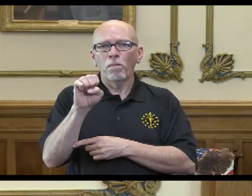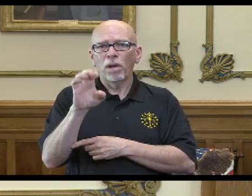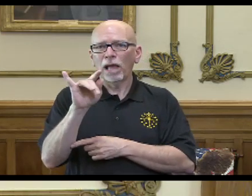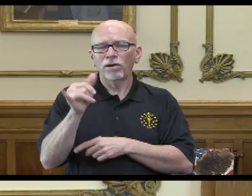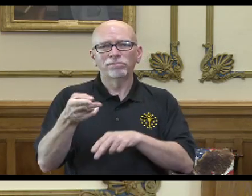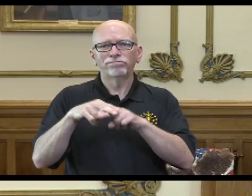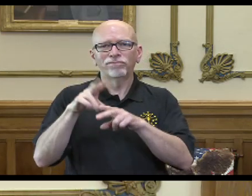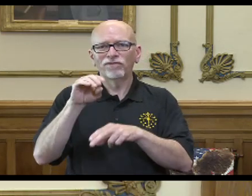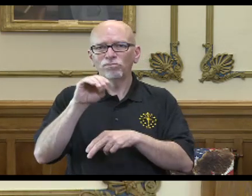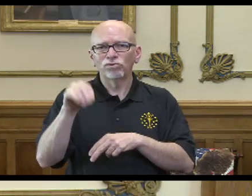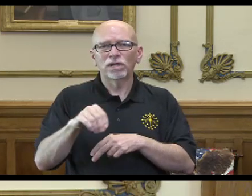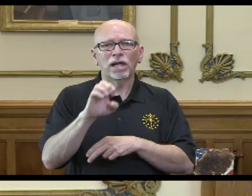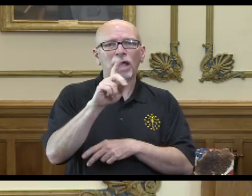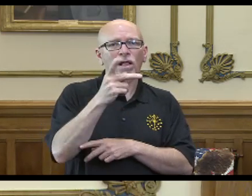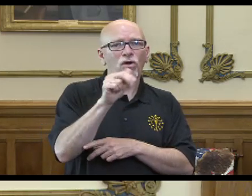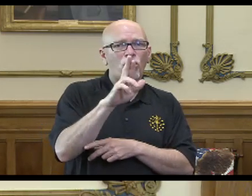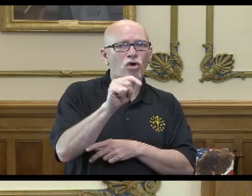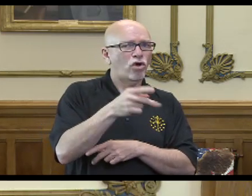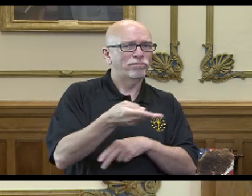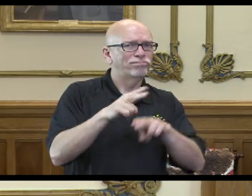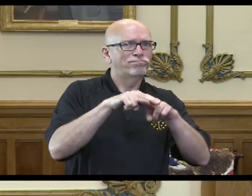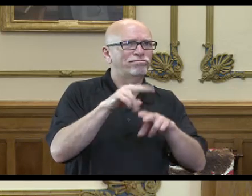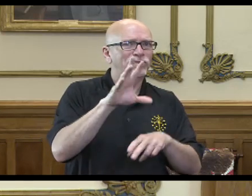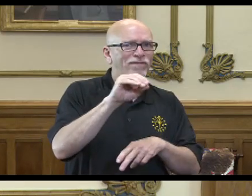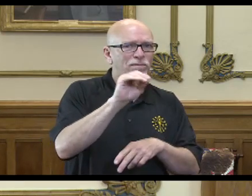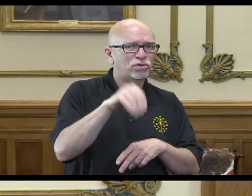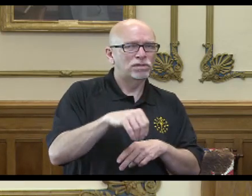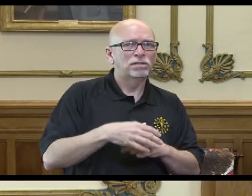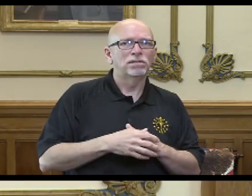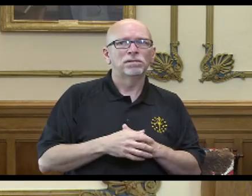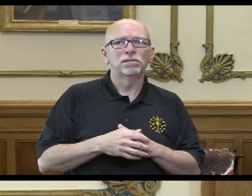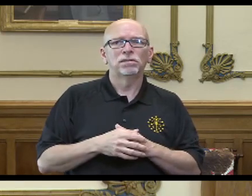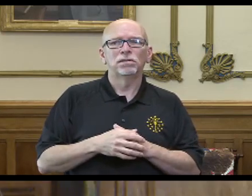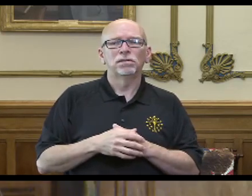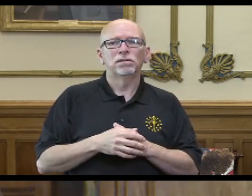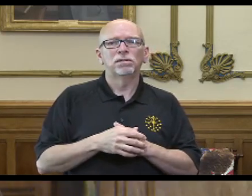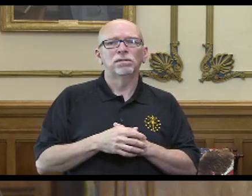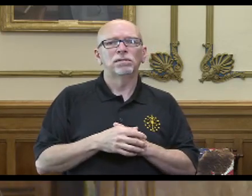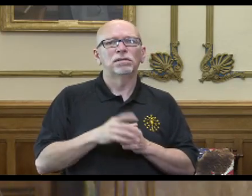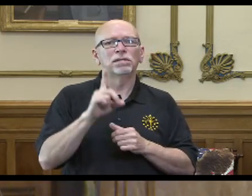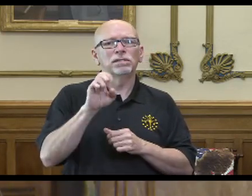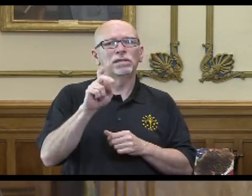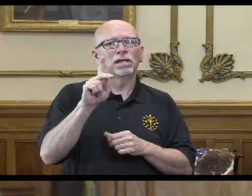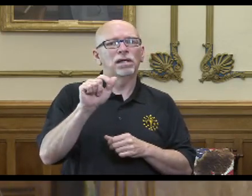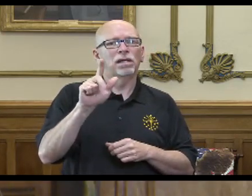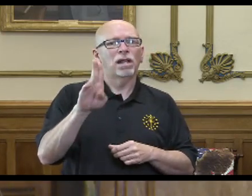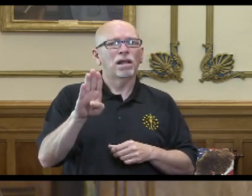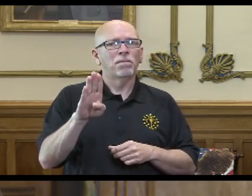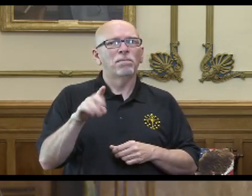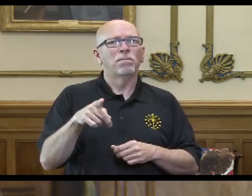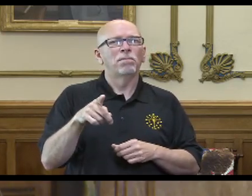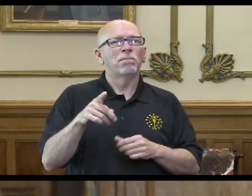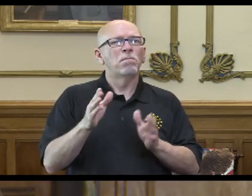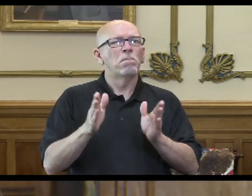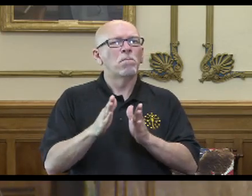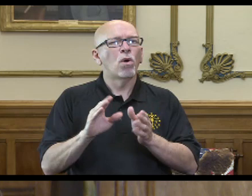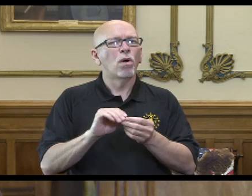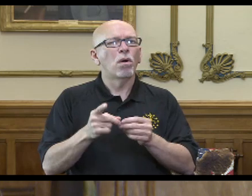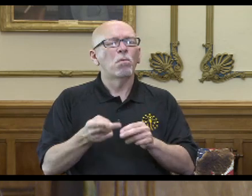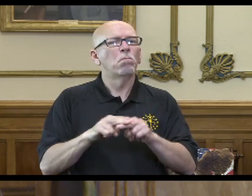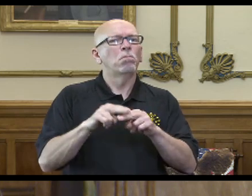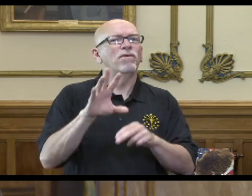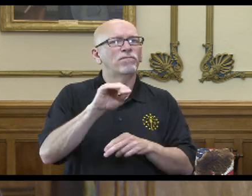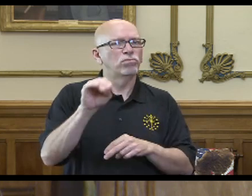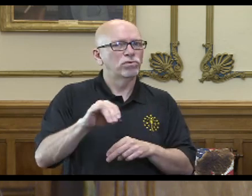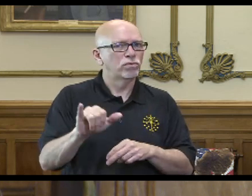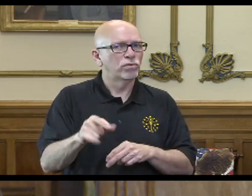50%. Elkhart County is up over 50%. DeKalb County, with a very small amount, is over